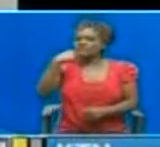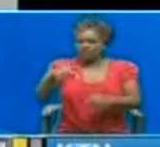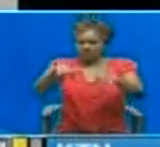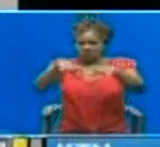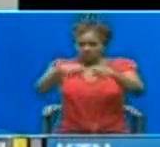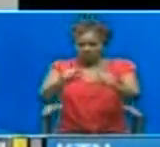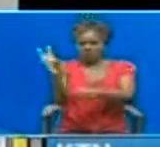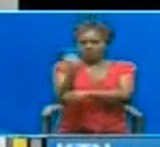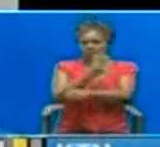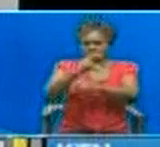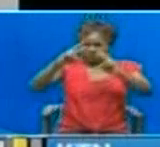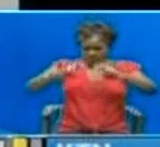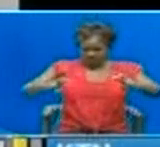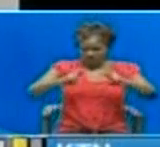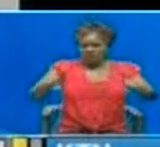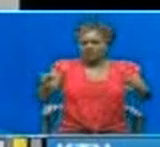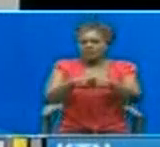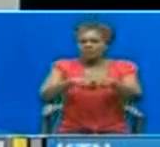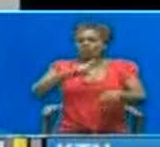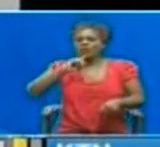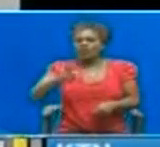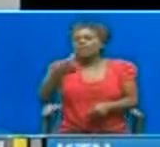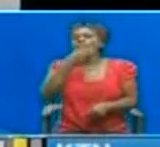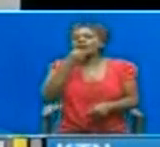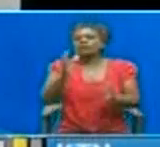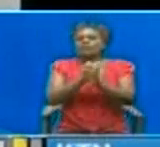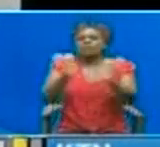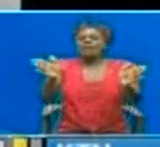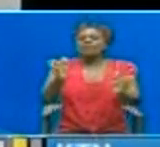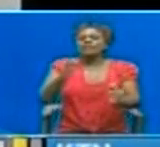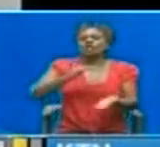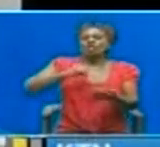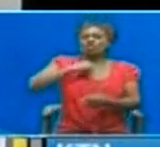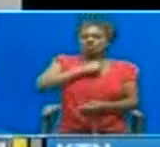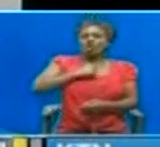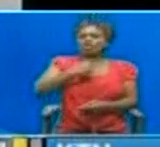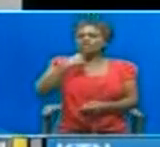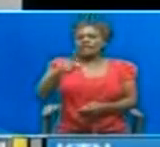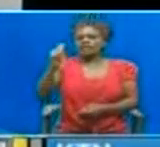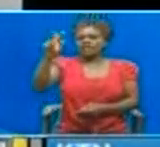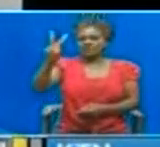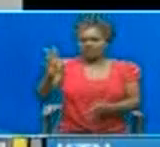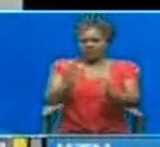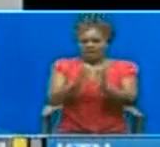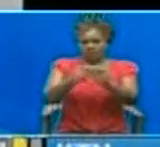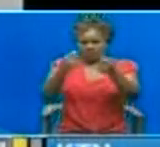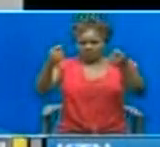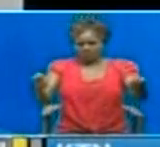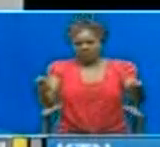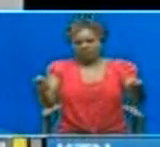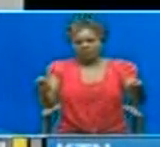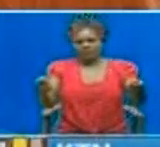committee supervising the reconciliation, had instructed Moses Kuria to make a public apology in the national dailies and television, as well as meeting the